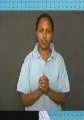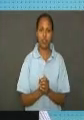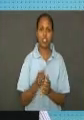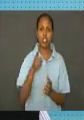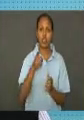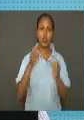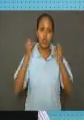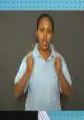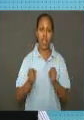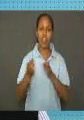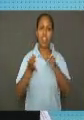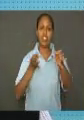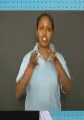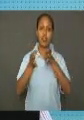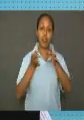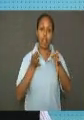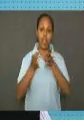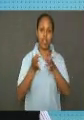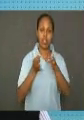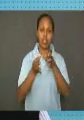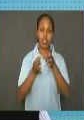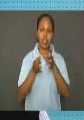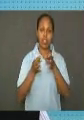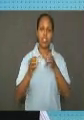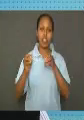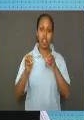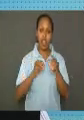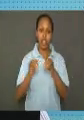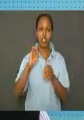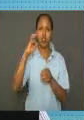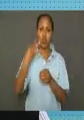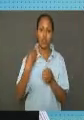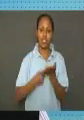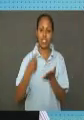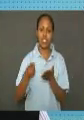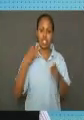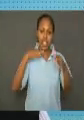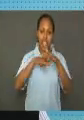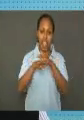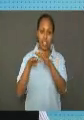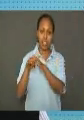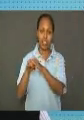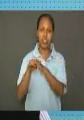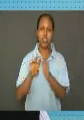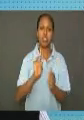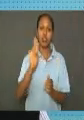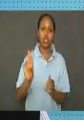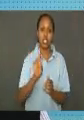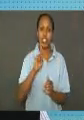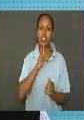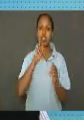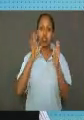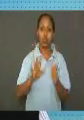You can explain the actions of these gates using